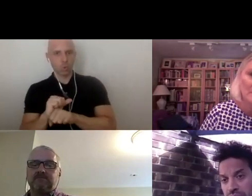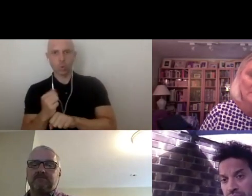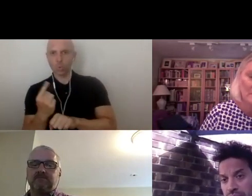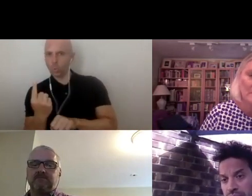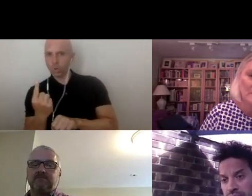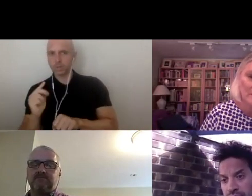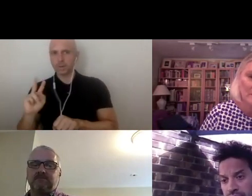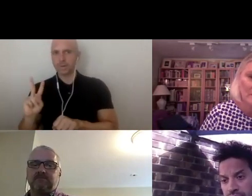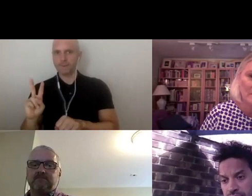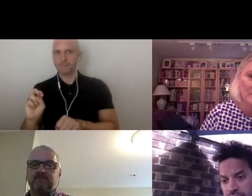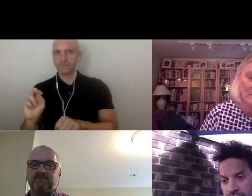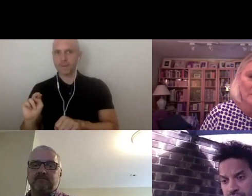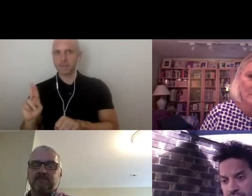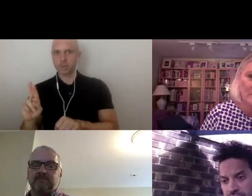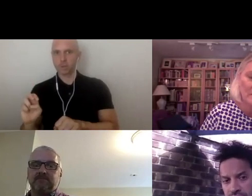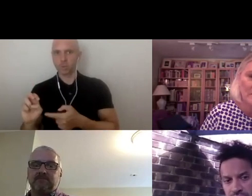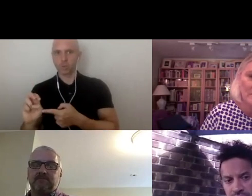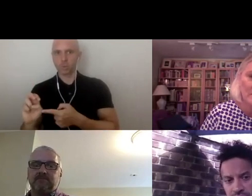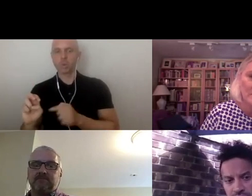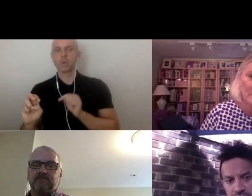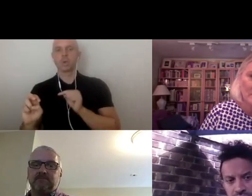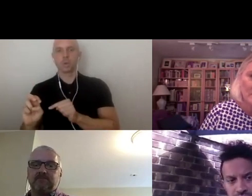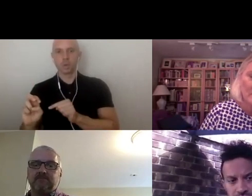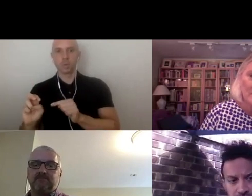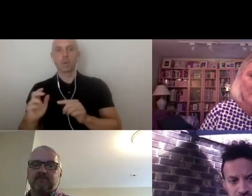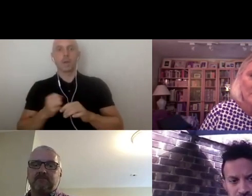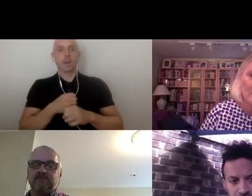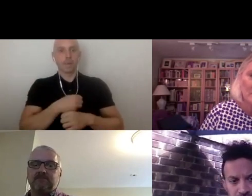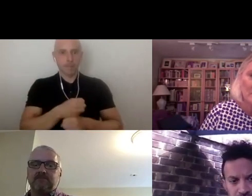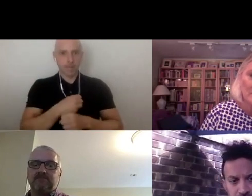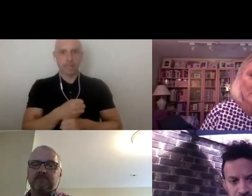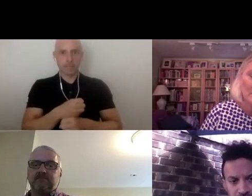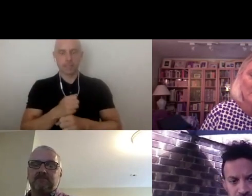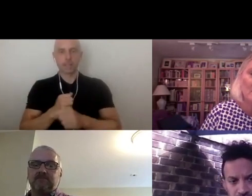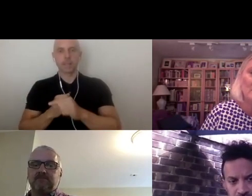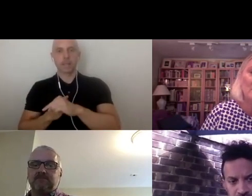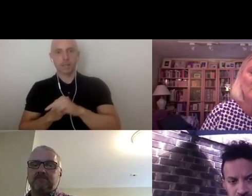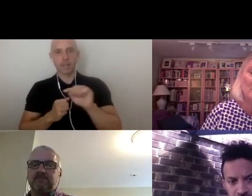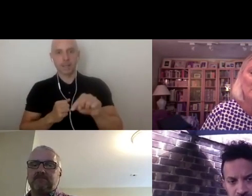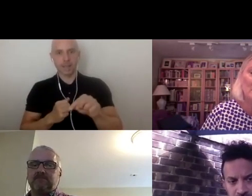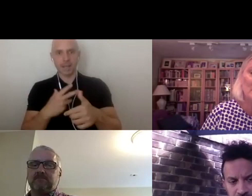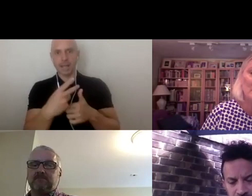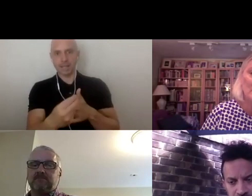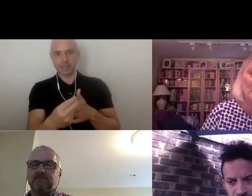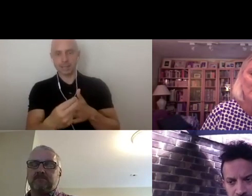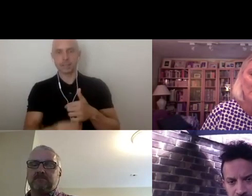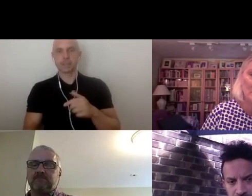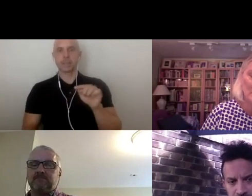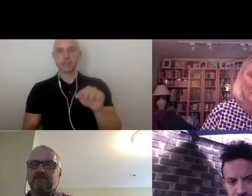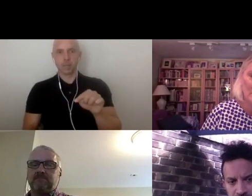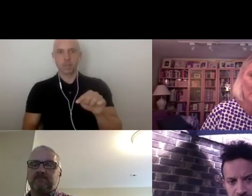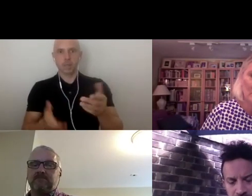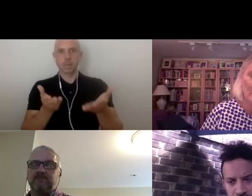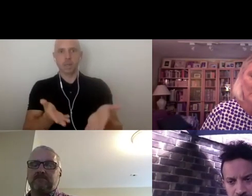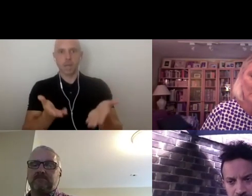would say most of the organizations aren't venued organizations. So forcing everyone to also create all of the venue conditions